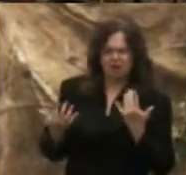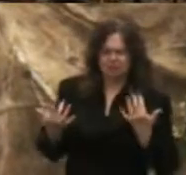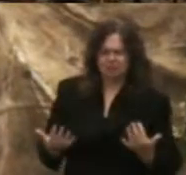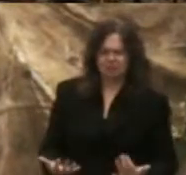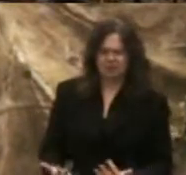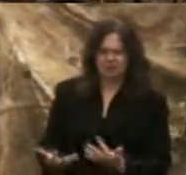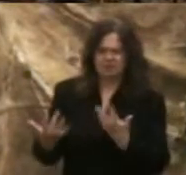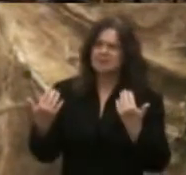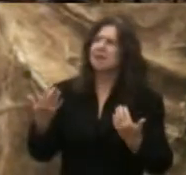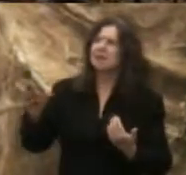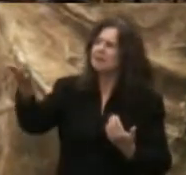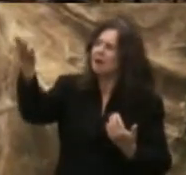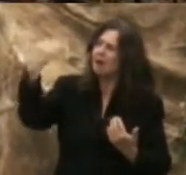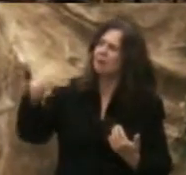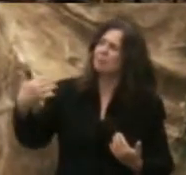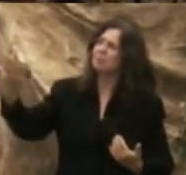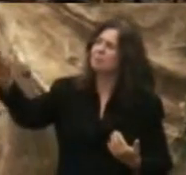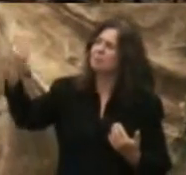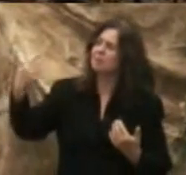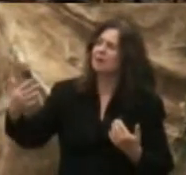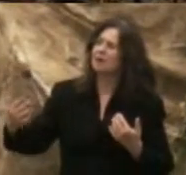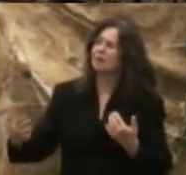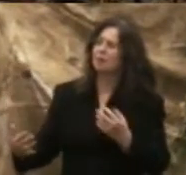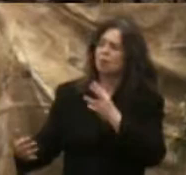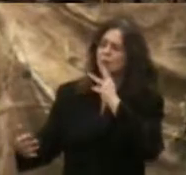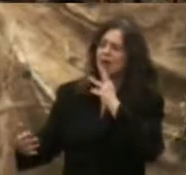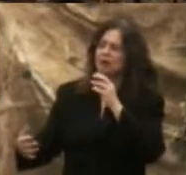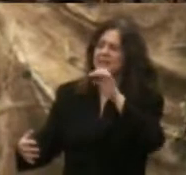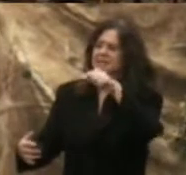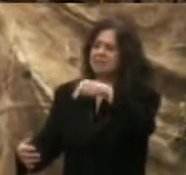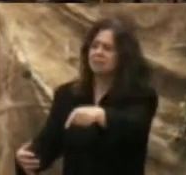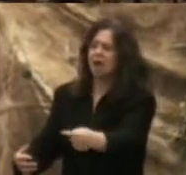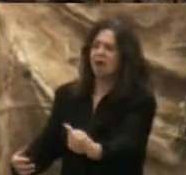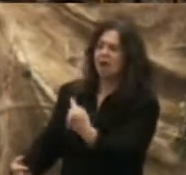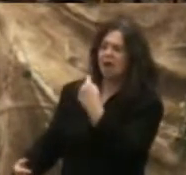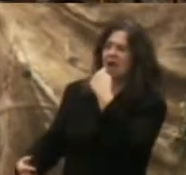I'm tormented by these flames.